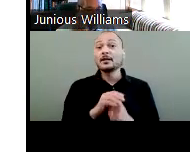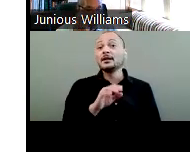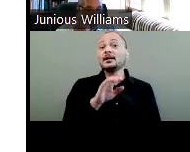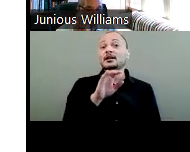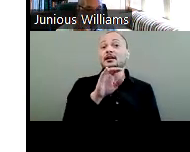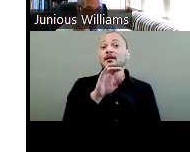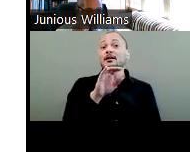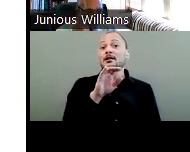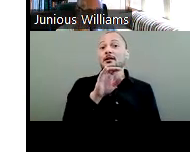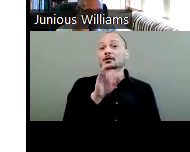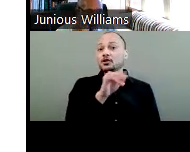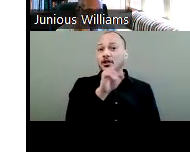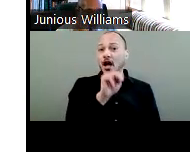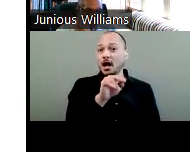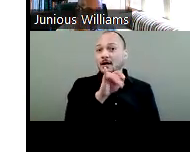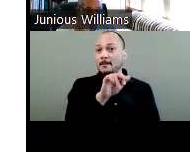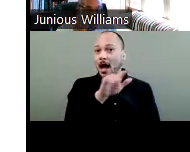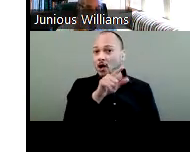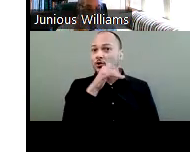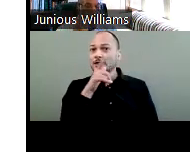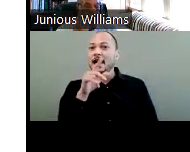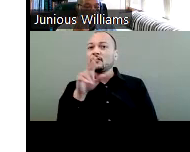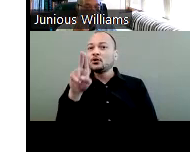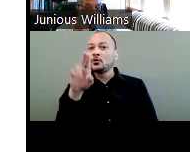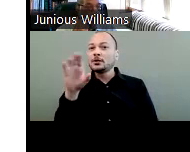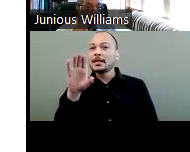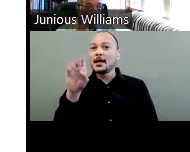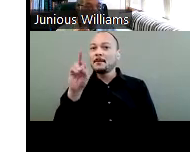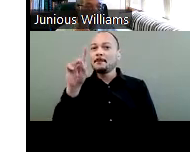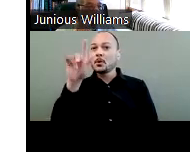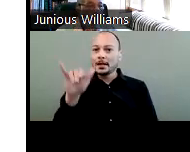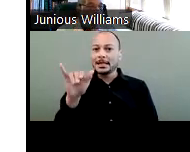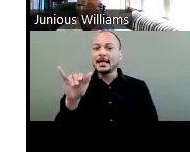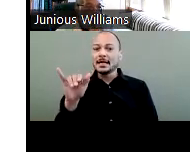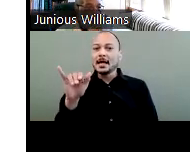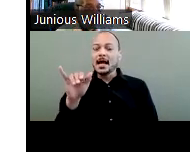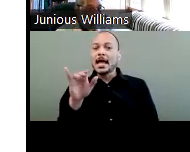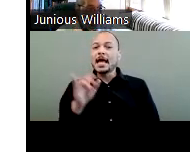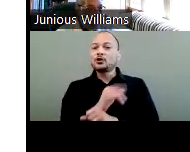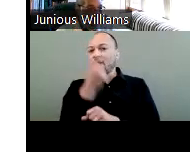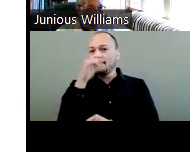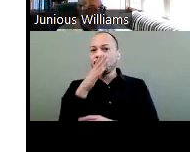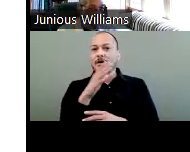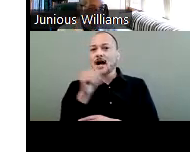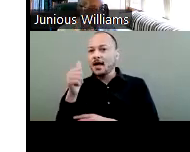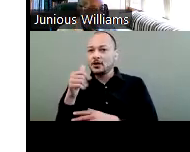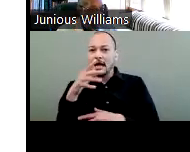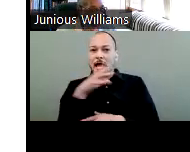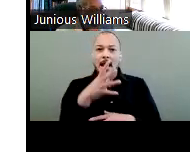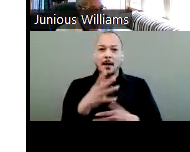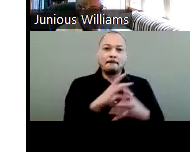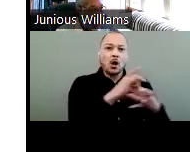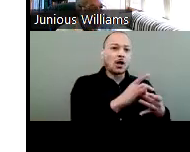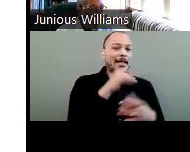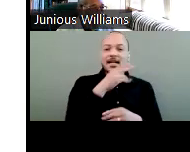the UC Berkeley Institute for Othering and Belonging, he doesn't use inclusion anymore.